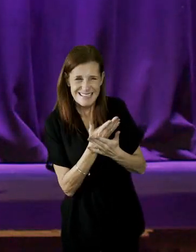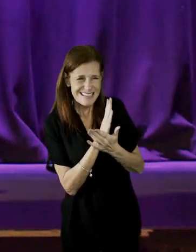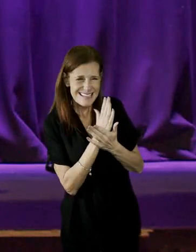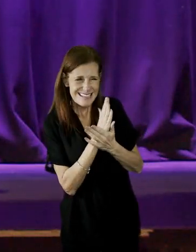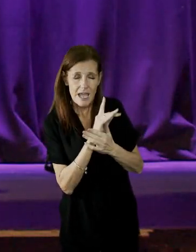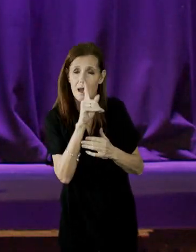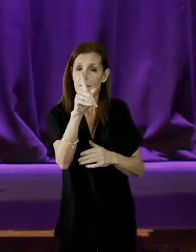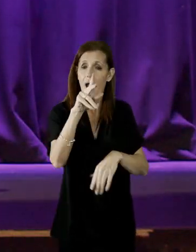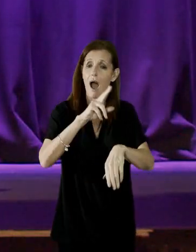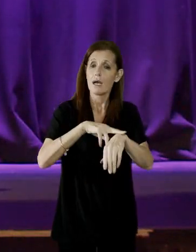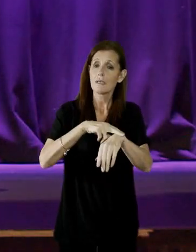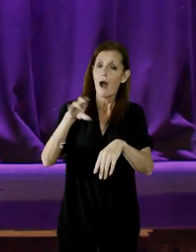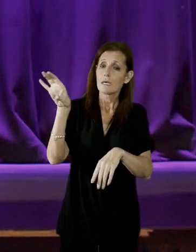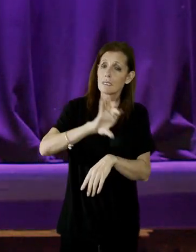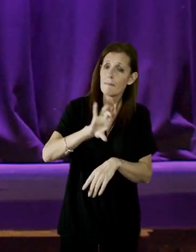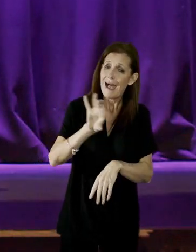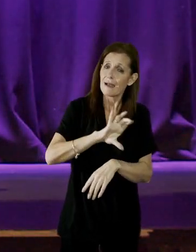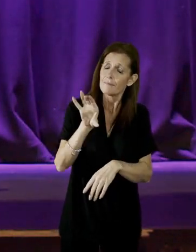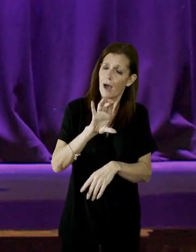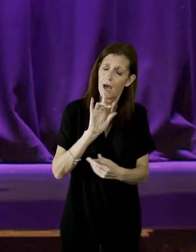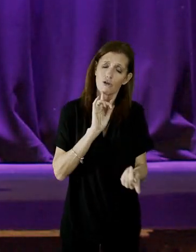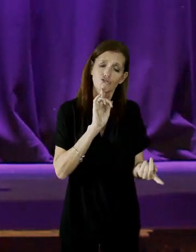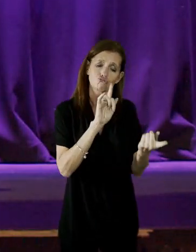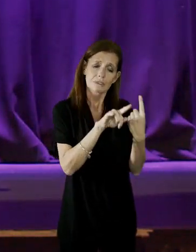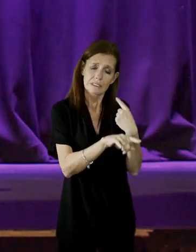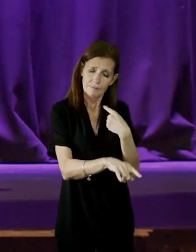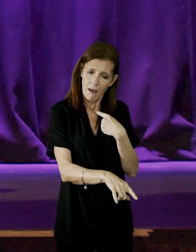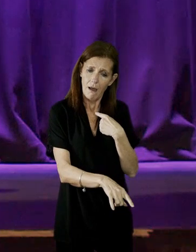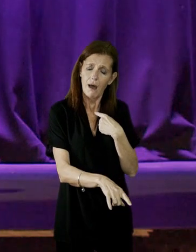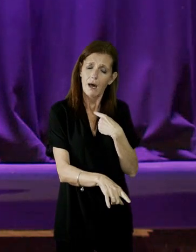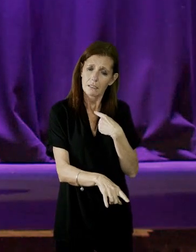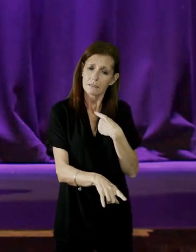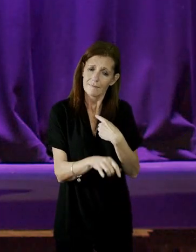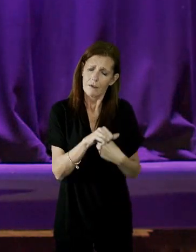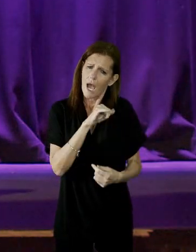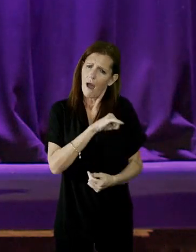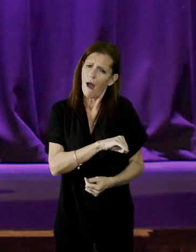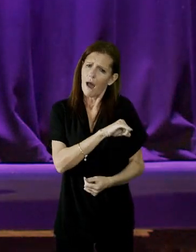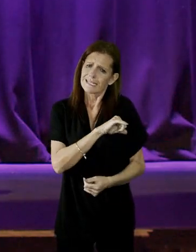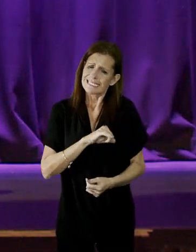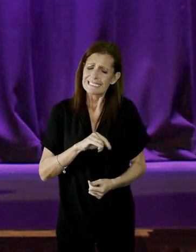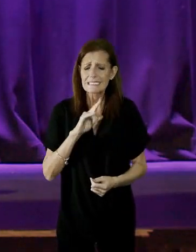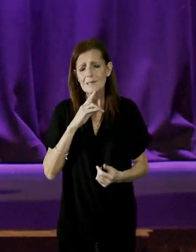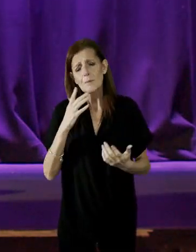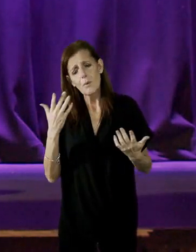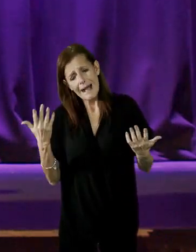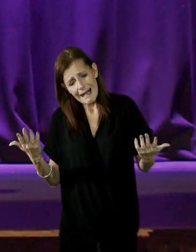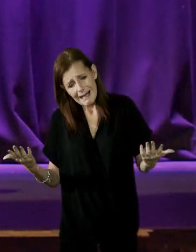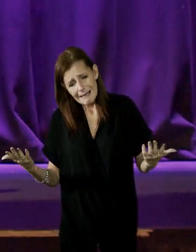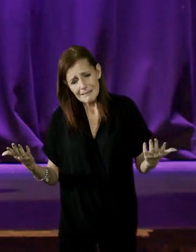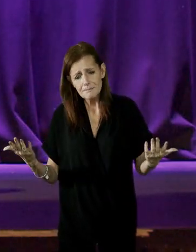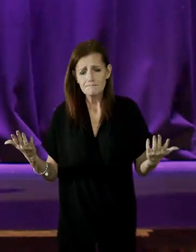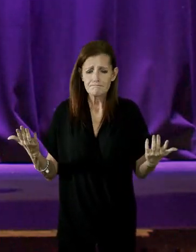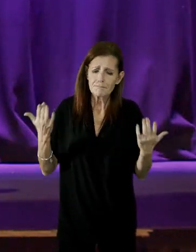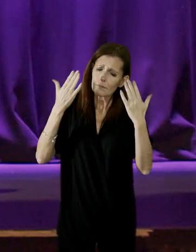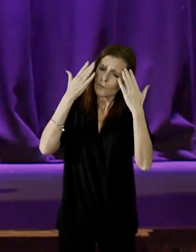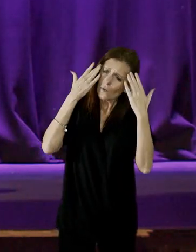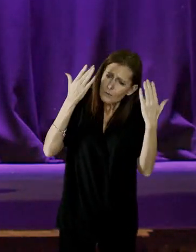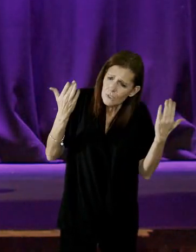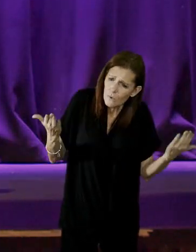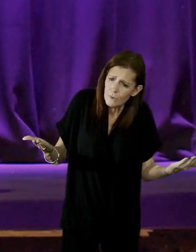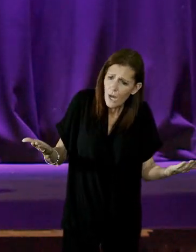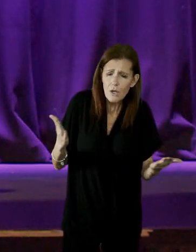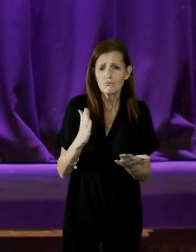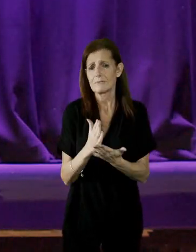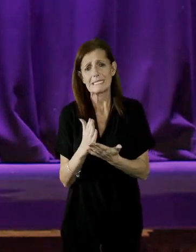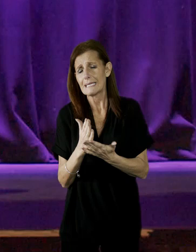very conscientiously and very earnestly and said, look, people we don't know is essentially what it is at the